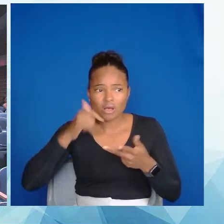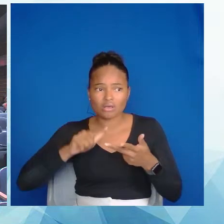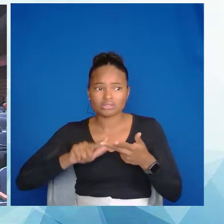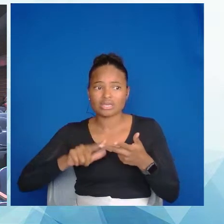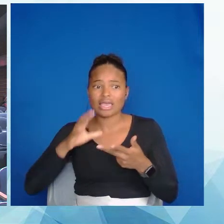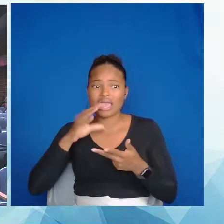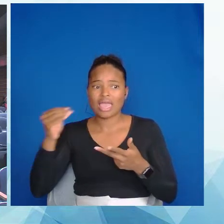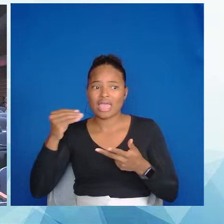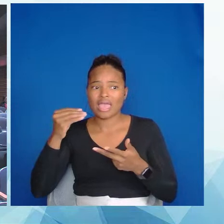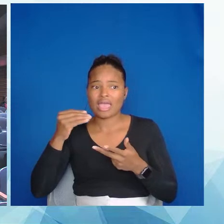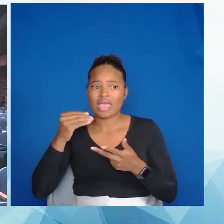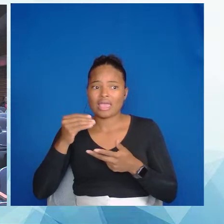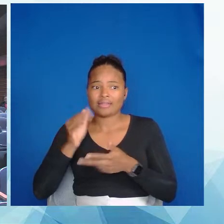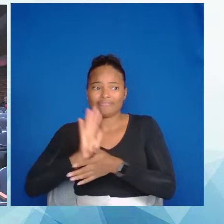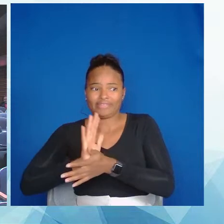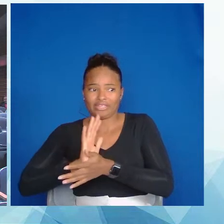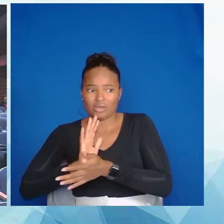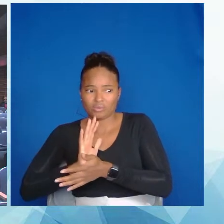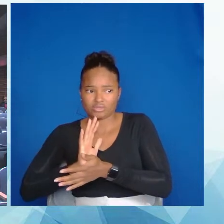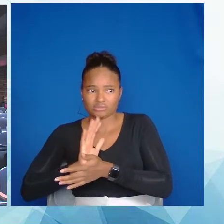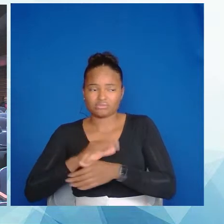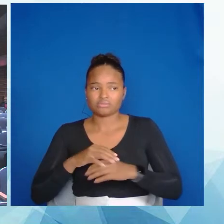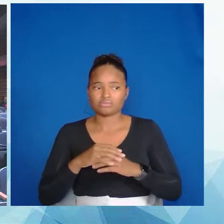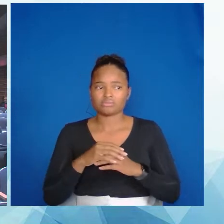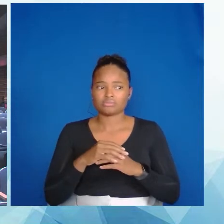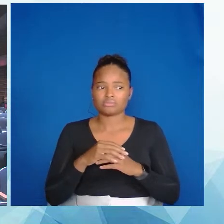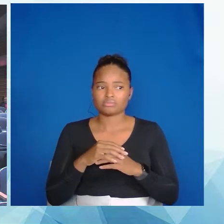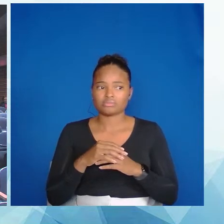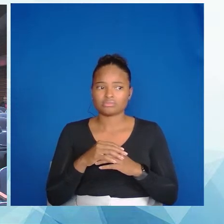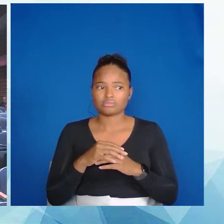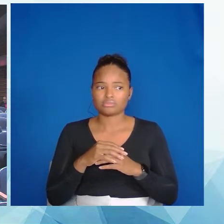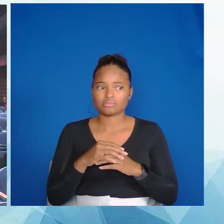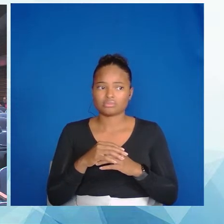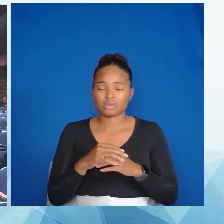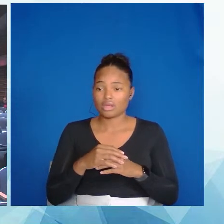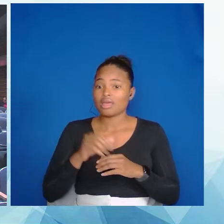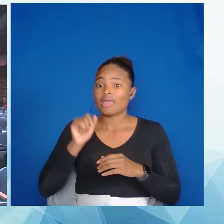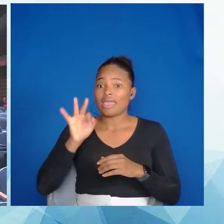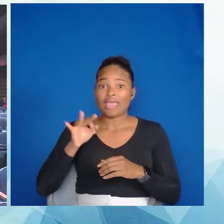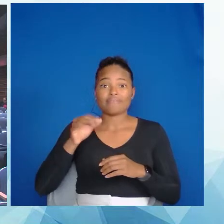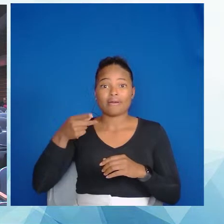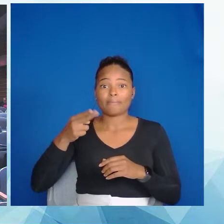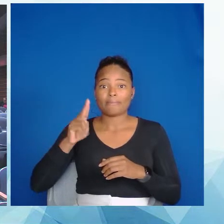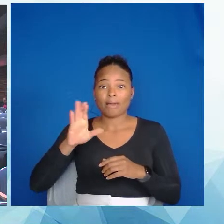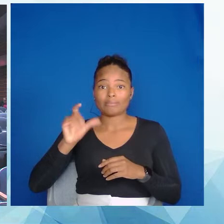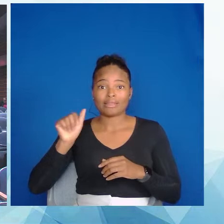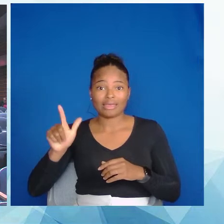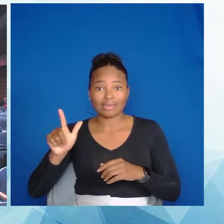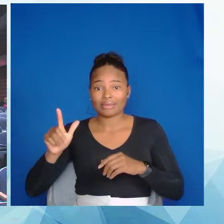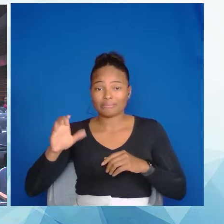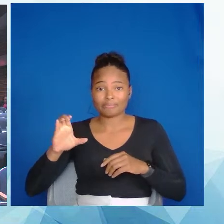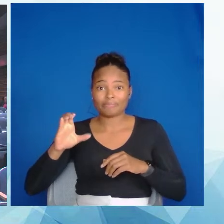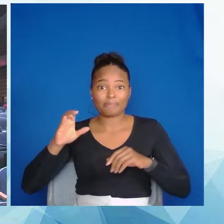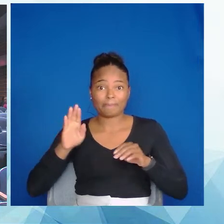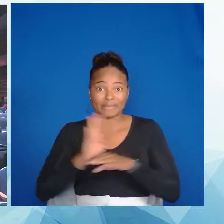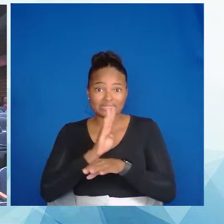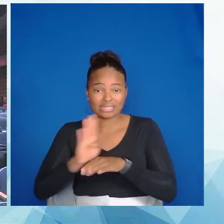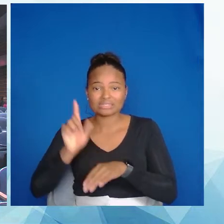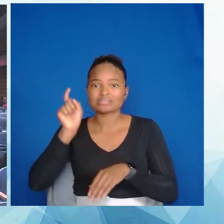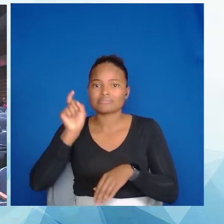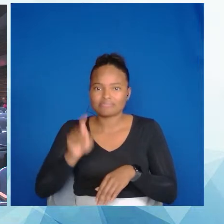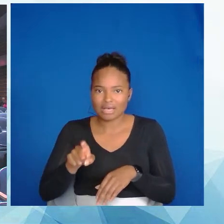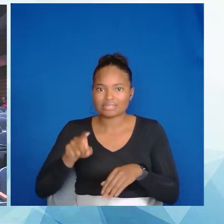basic recommendations is public business be done at a public meeting. And therefore you have a quorum, everything